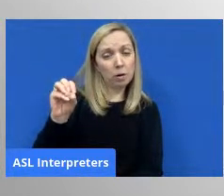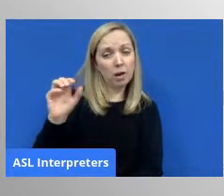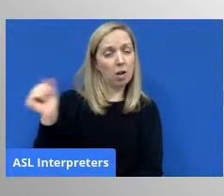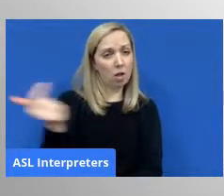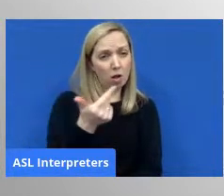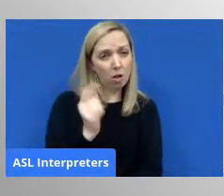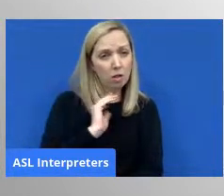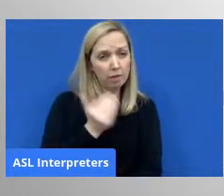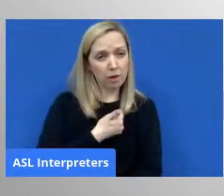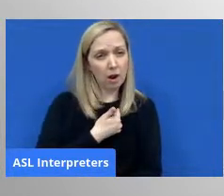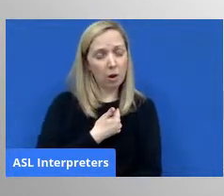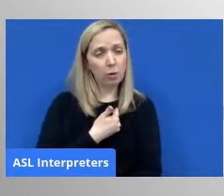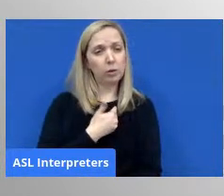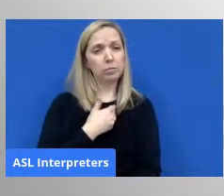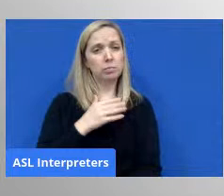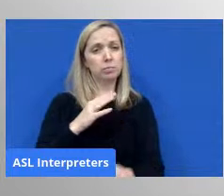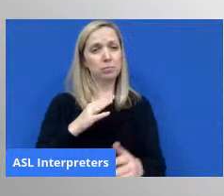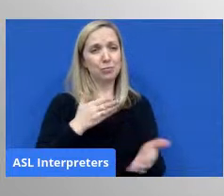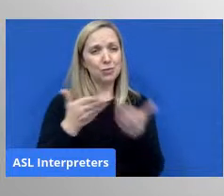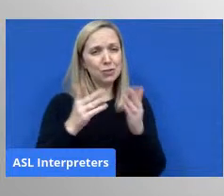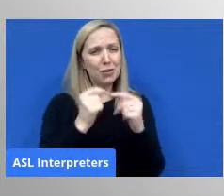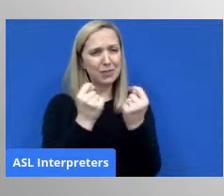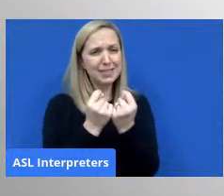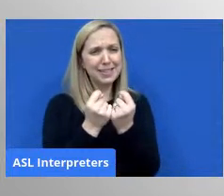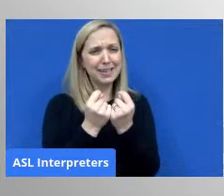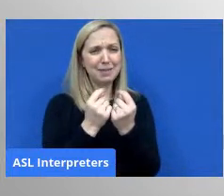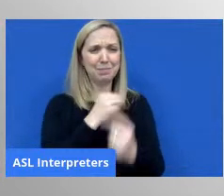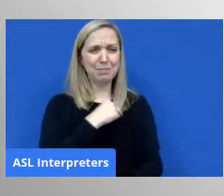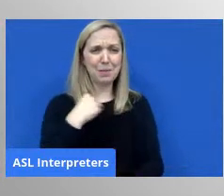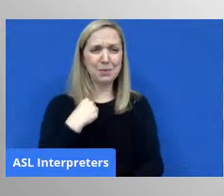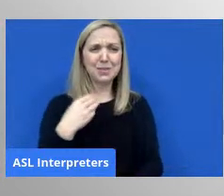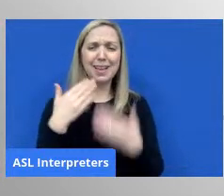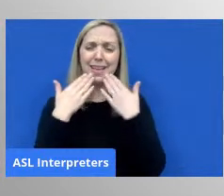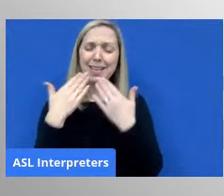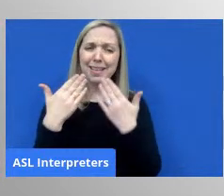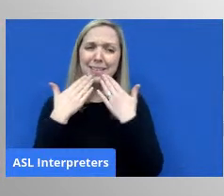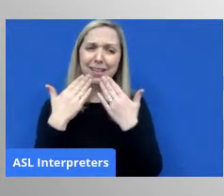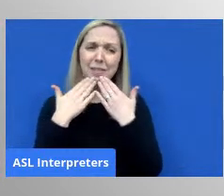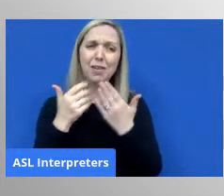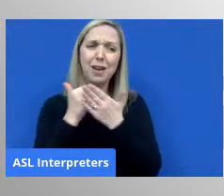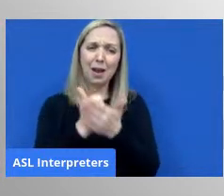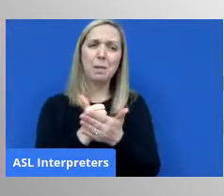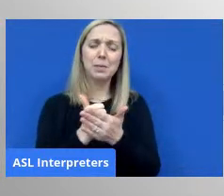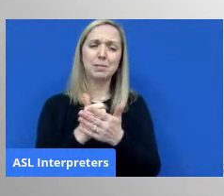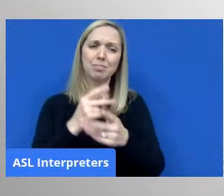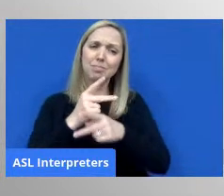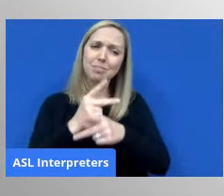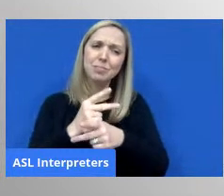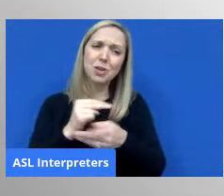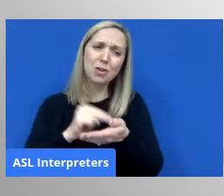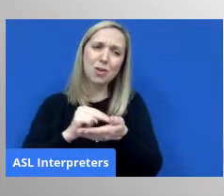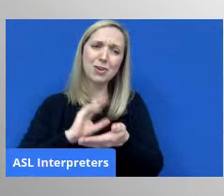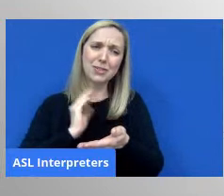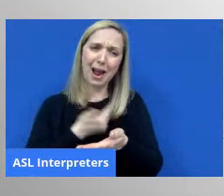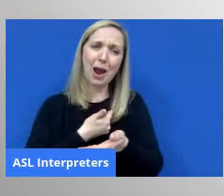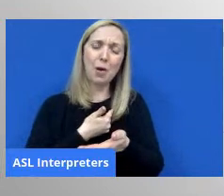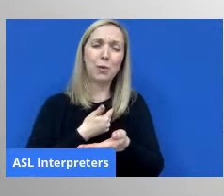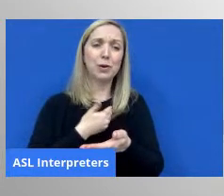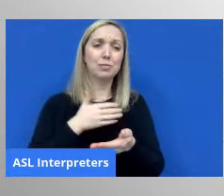you offer is powerful. Thank you for helping to nurse the Clark County School District and the Athens community back to